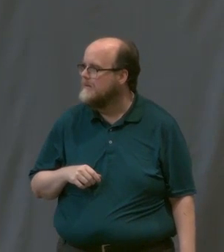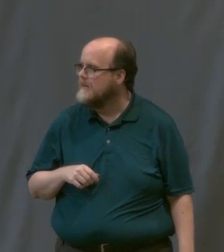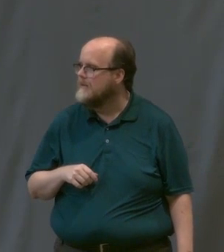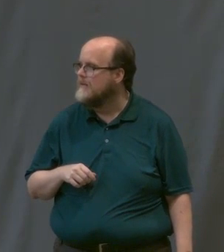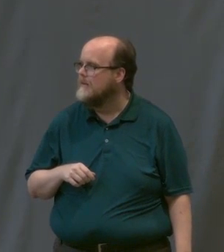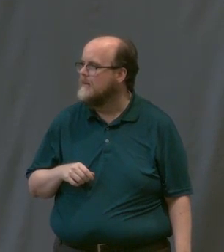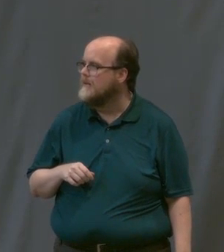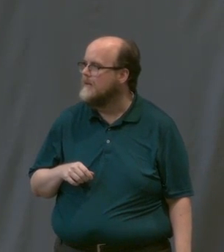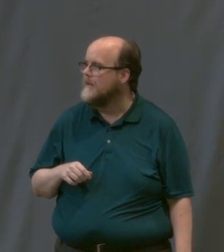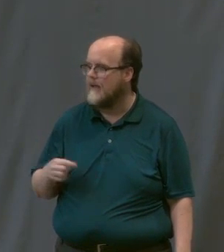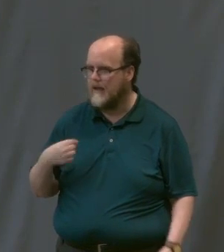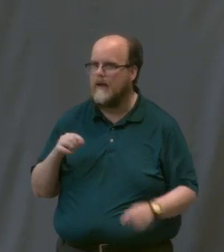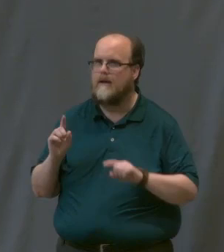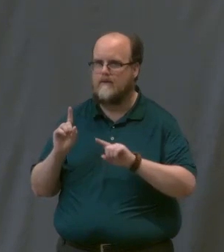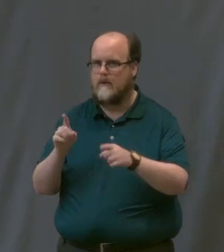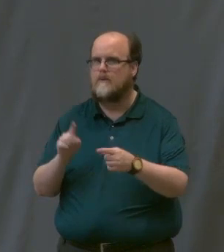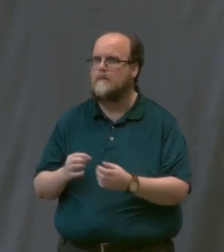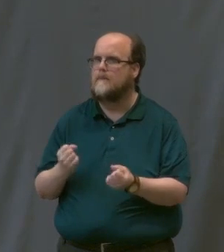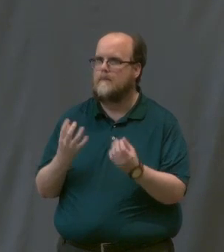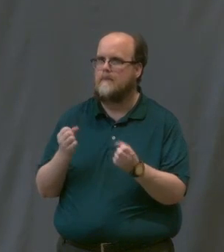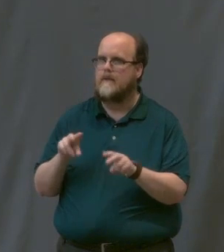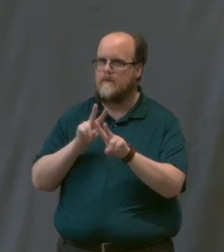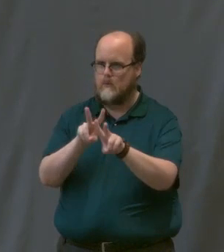I've attended many funerals. I've preached many funerals.